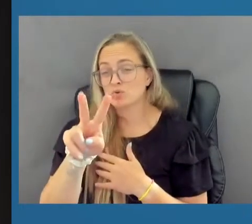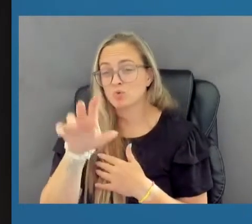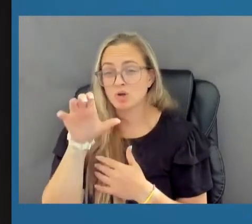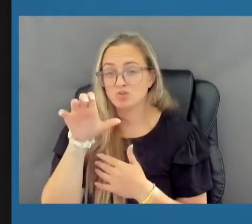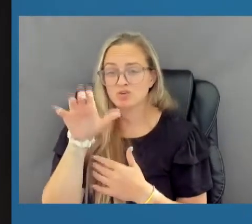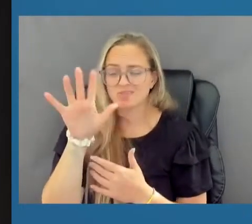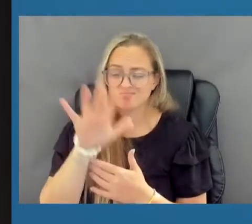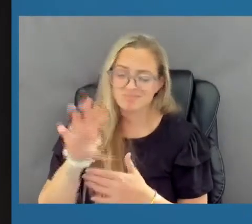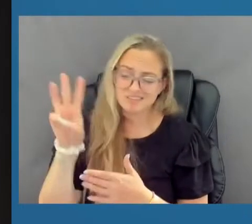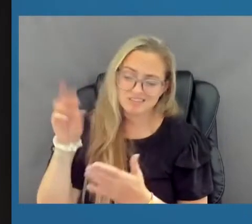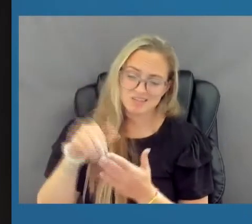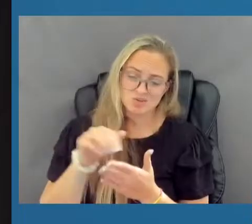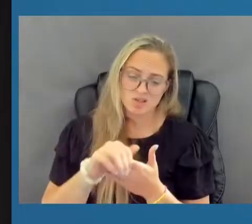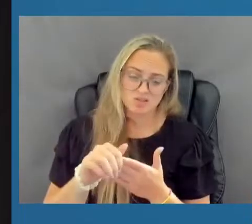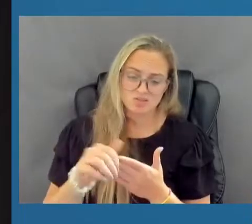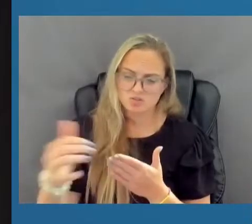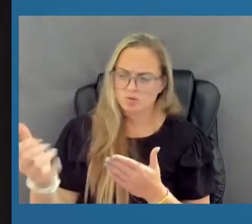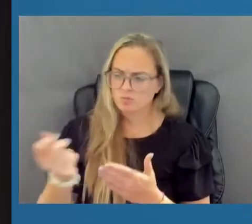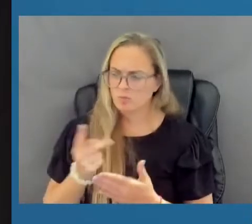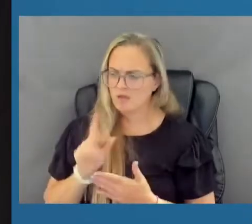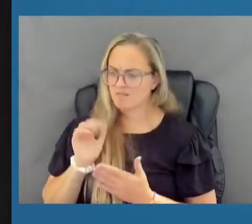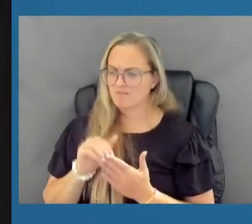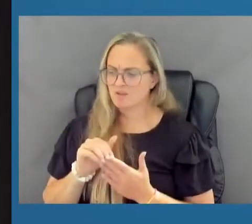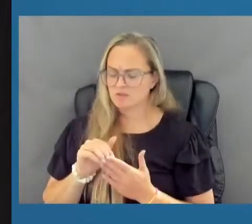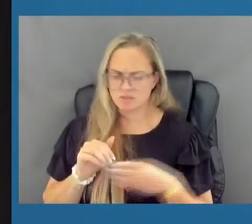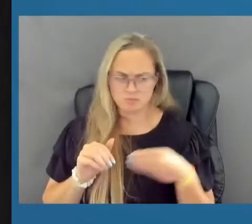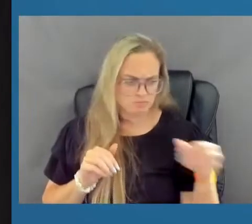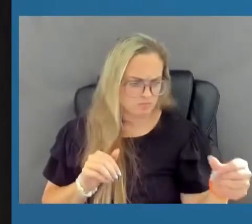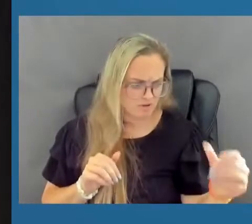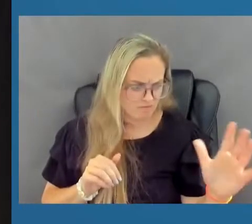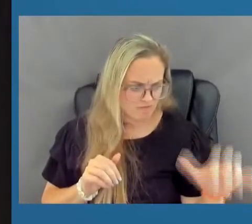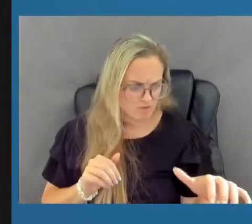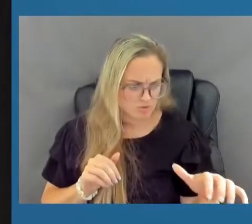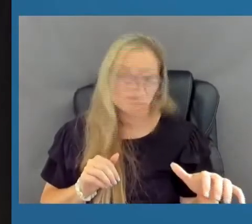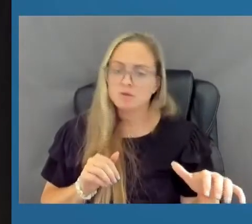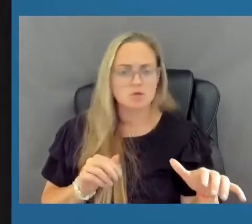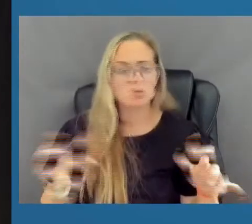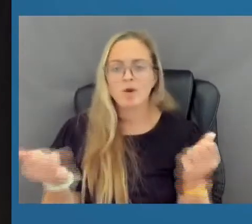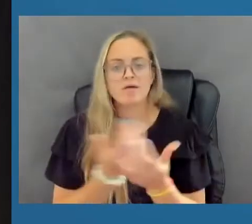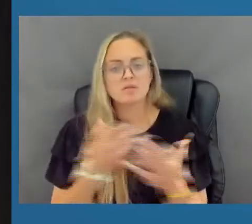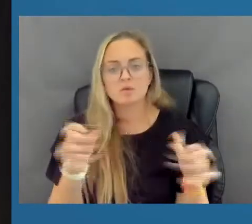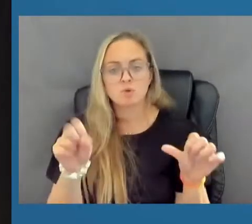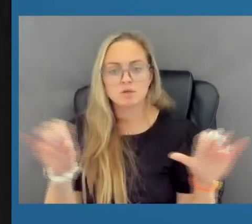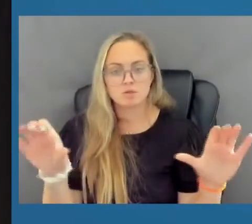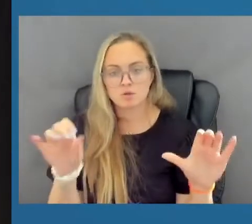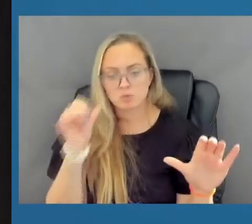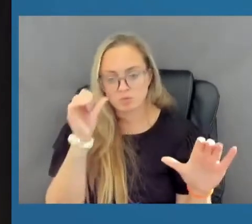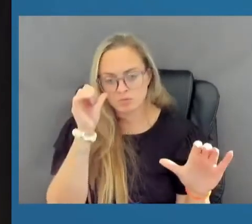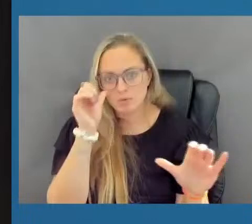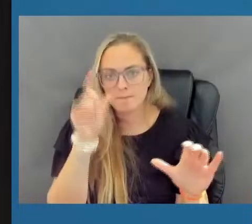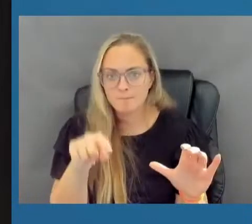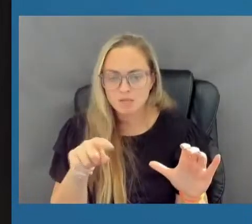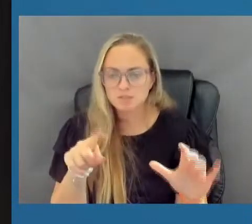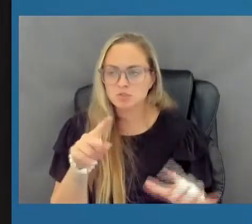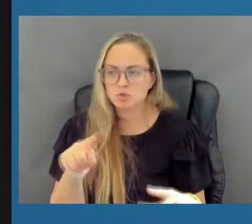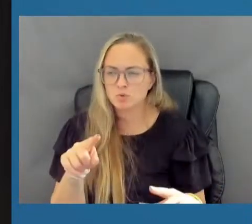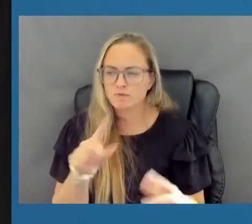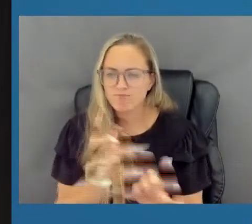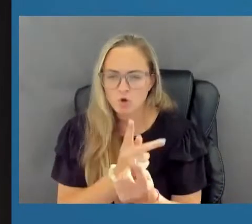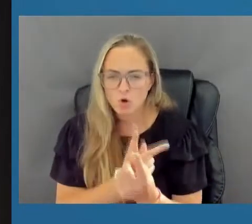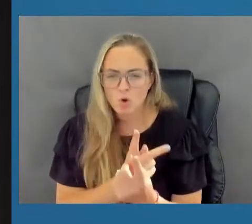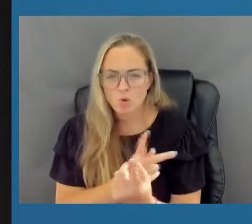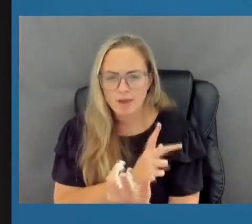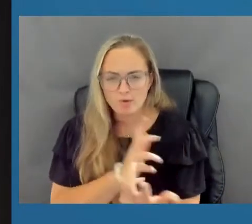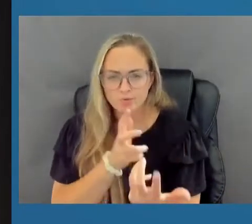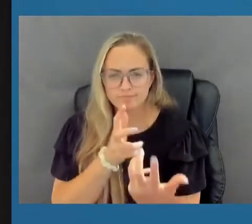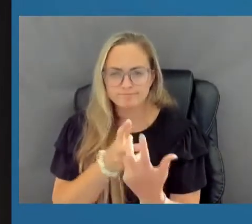it comes in, there it goes out. So we have to do everything in our power to meet New Yorkers where they are.